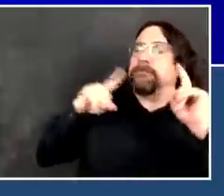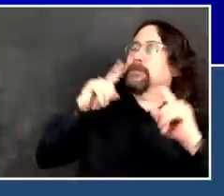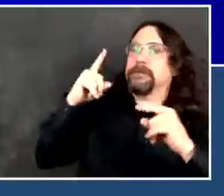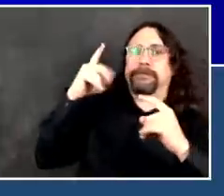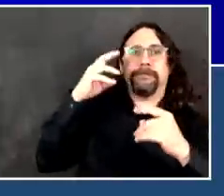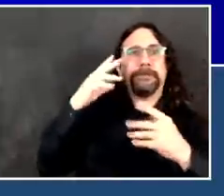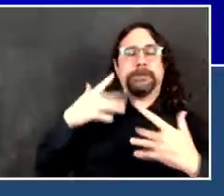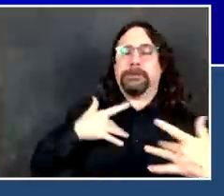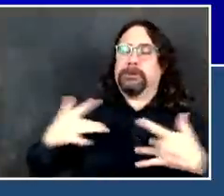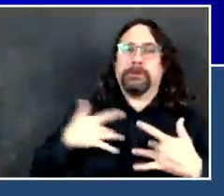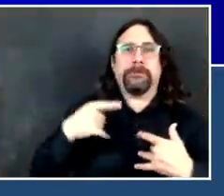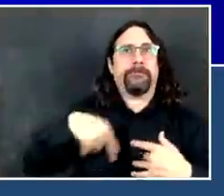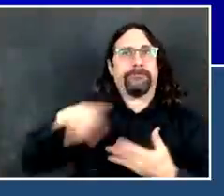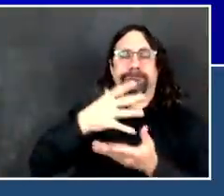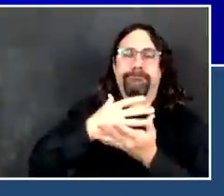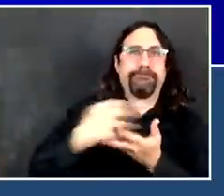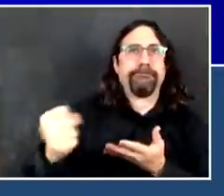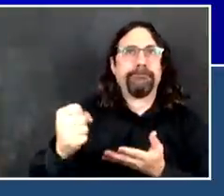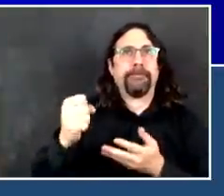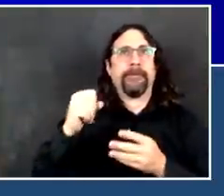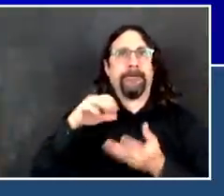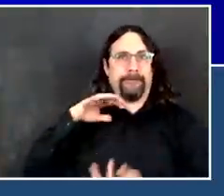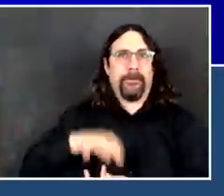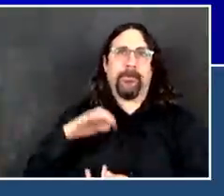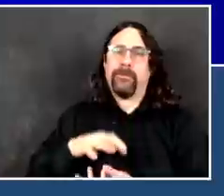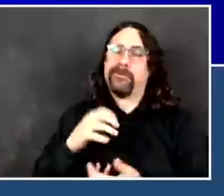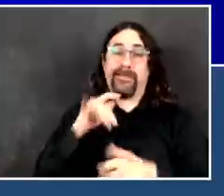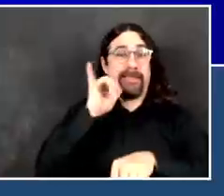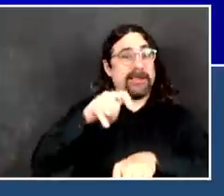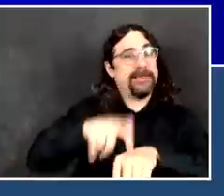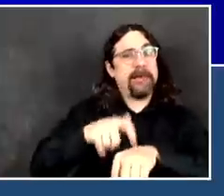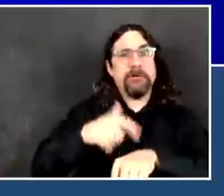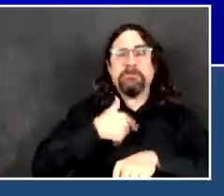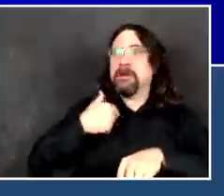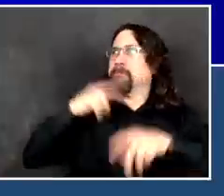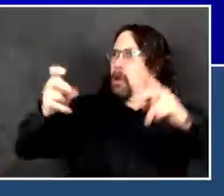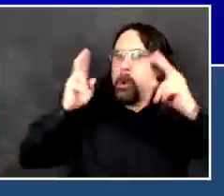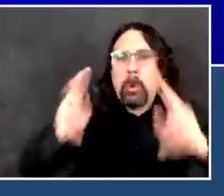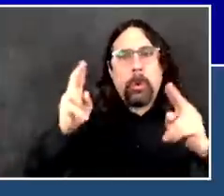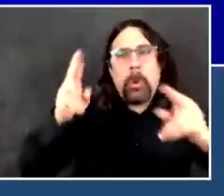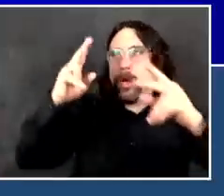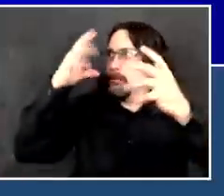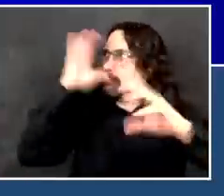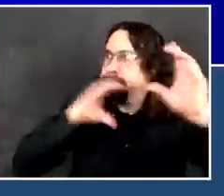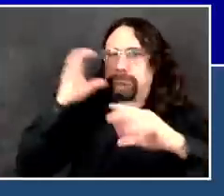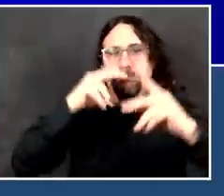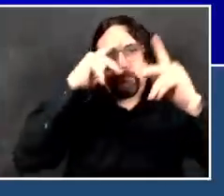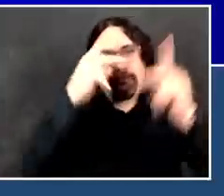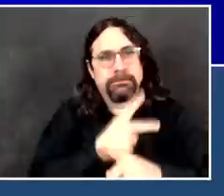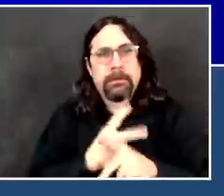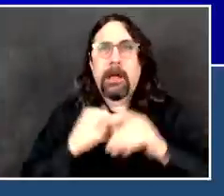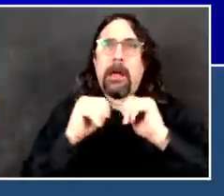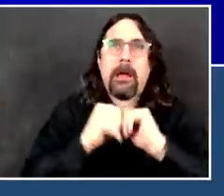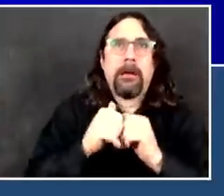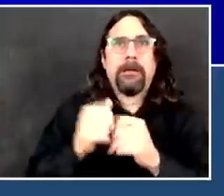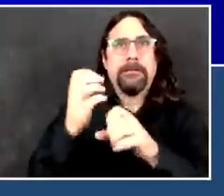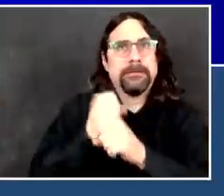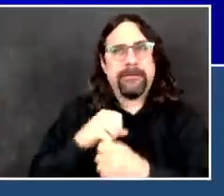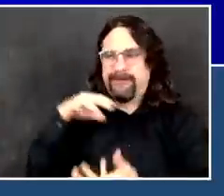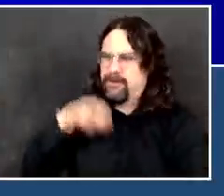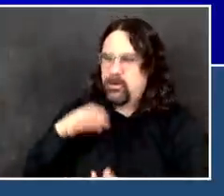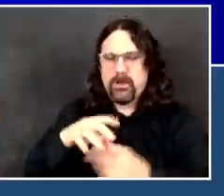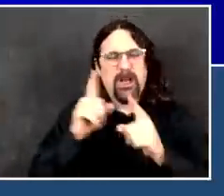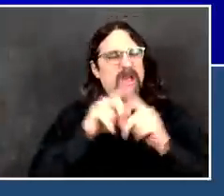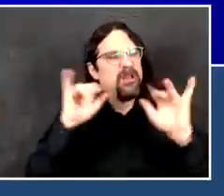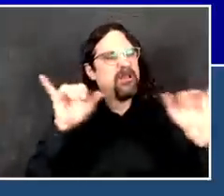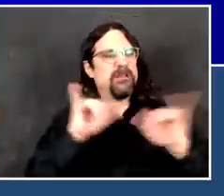needed to be pressed into emergency service, these homegrown ventilators. And this is the epitome of that kind of wartime production model. People